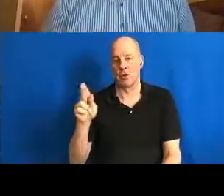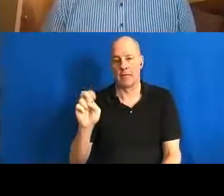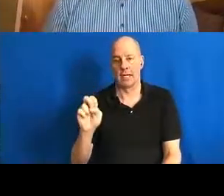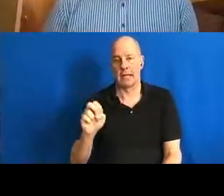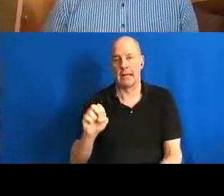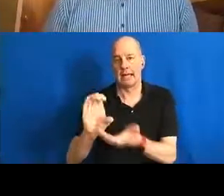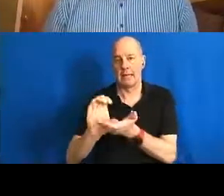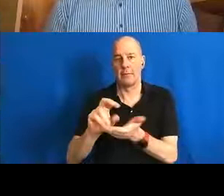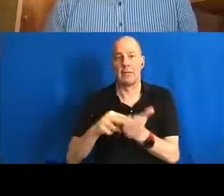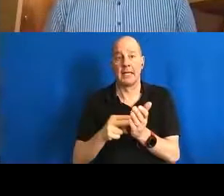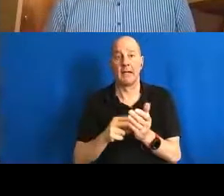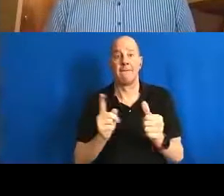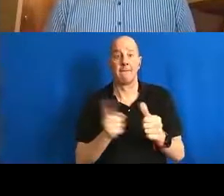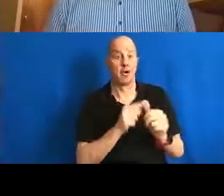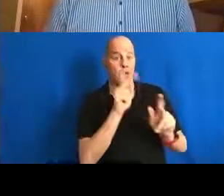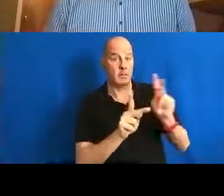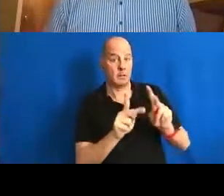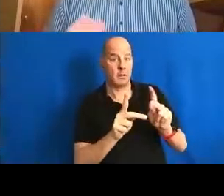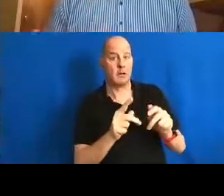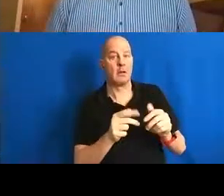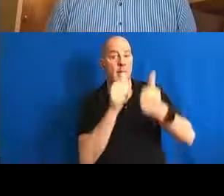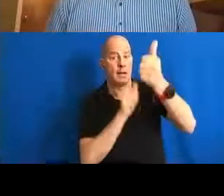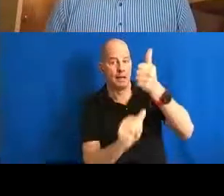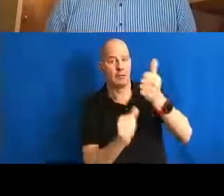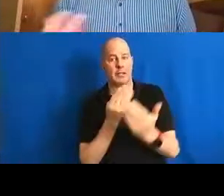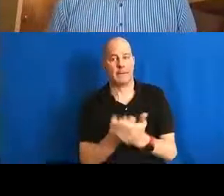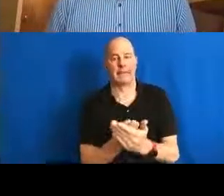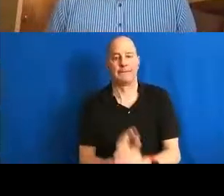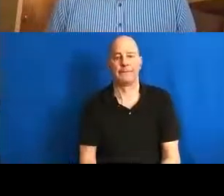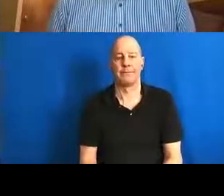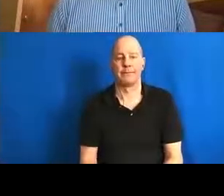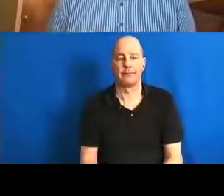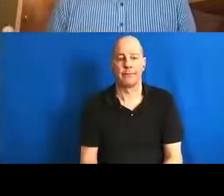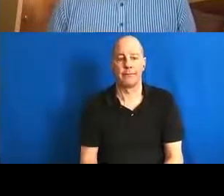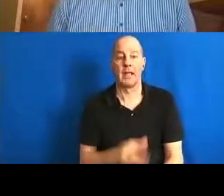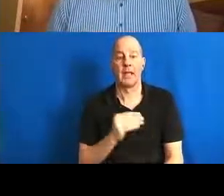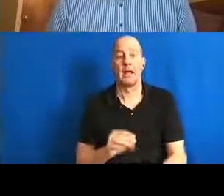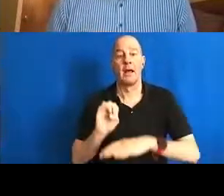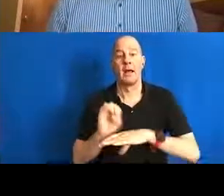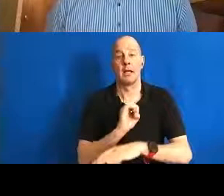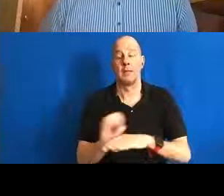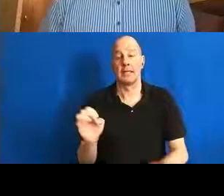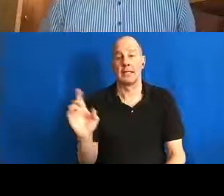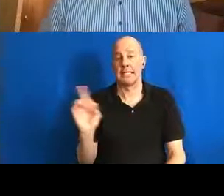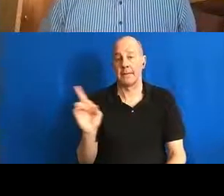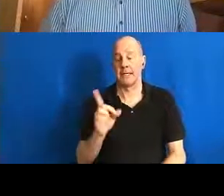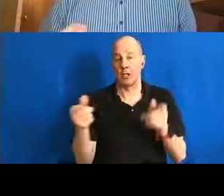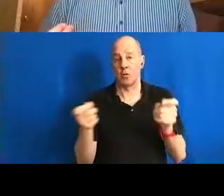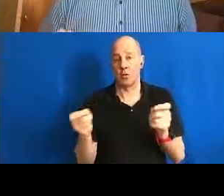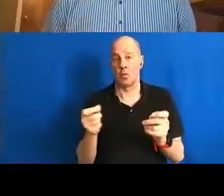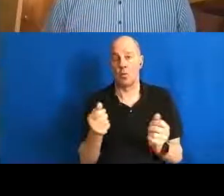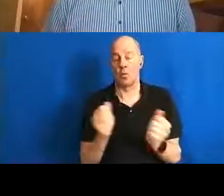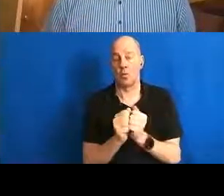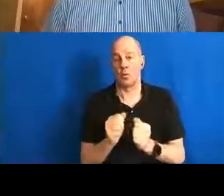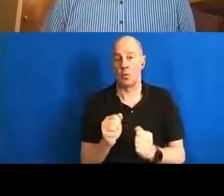So that's the first principle. The second is that the enterprise is democratically controlled by its members.